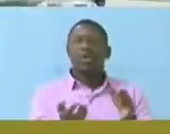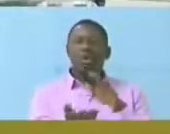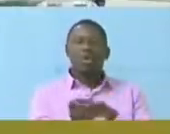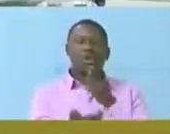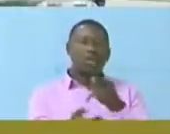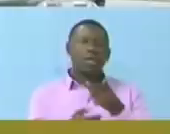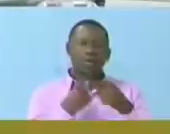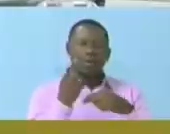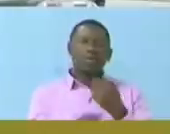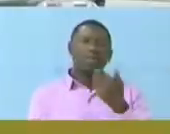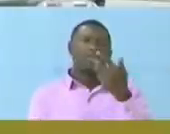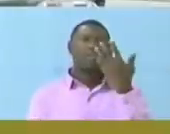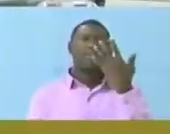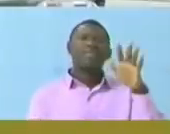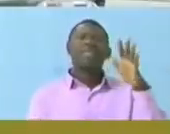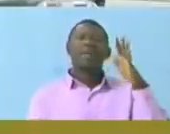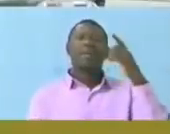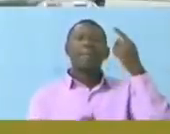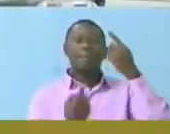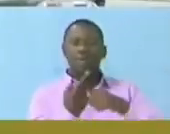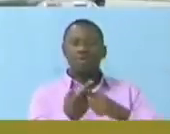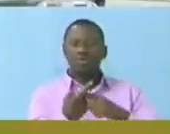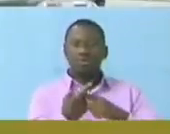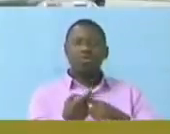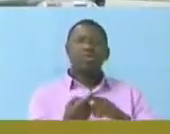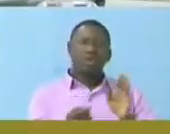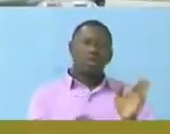For 10 good months you are under training.